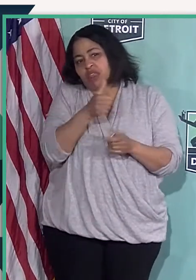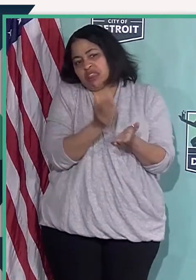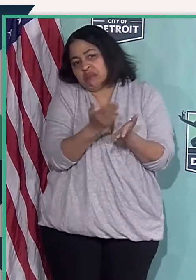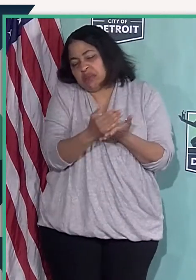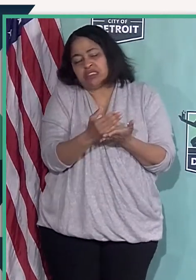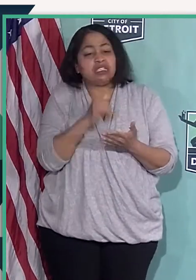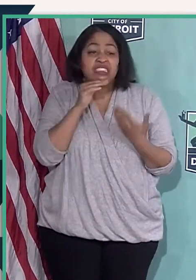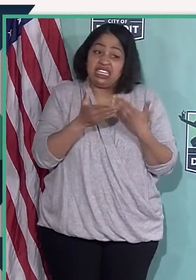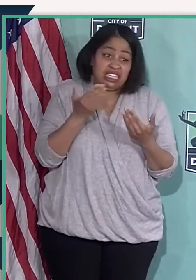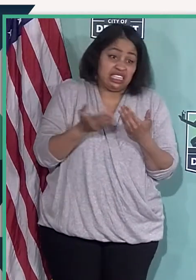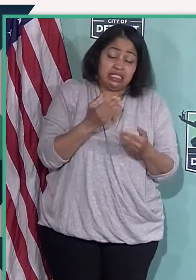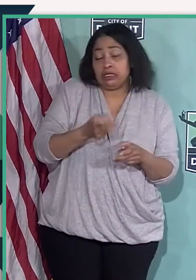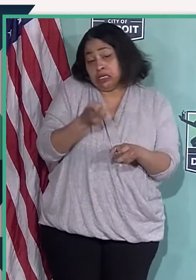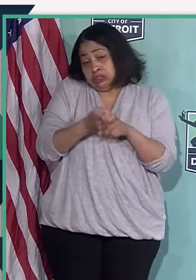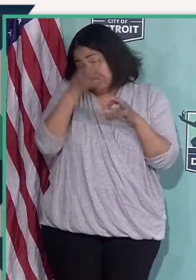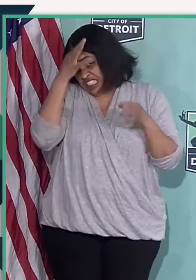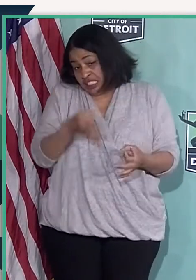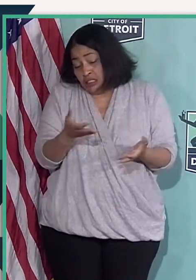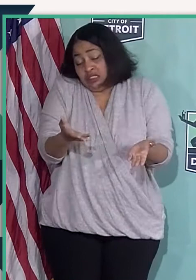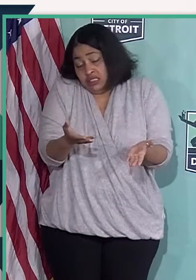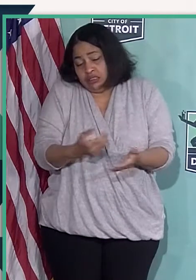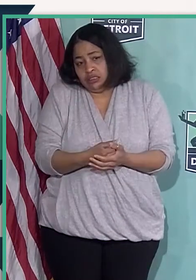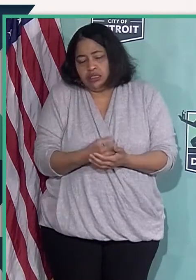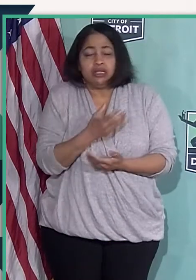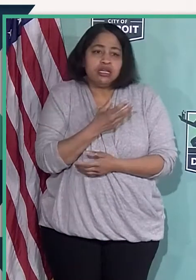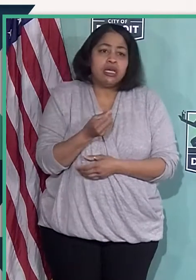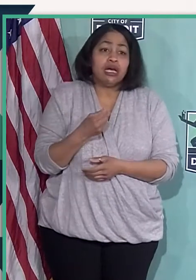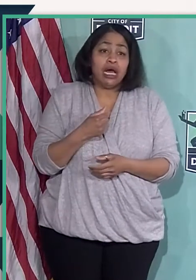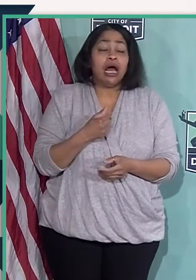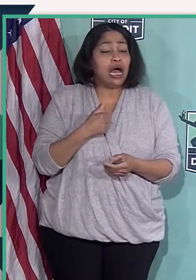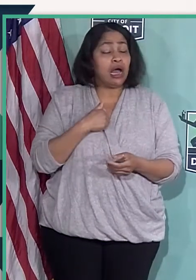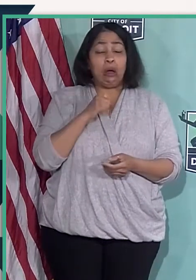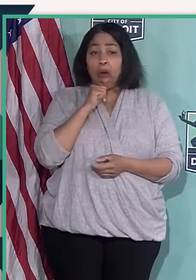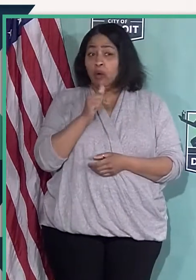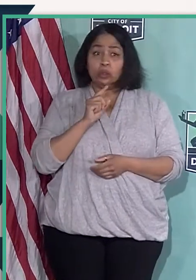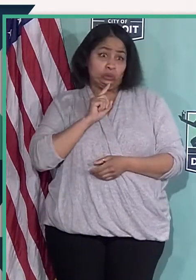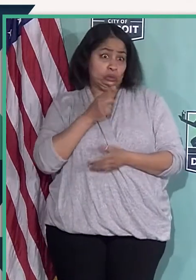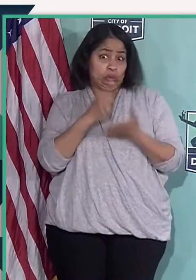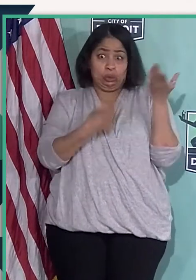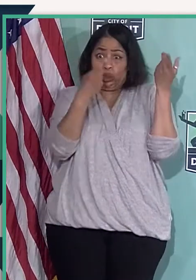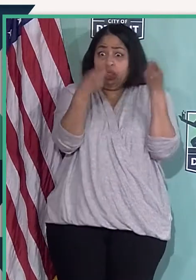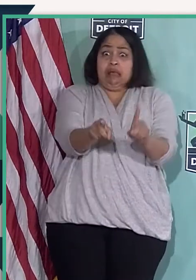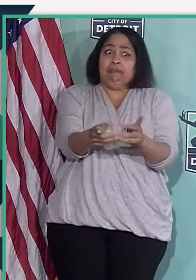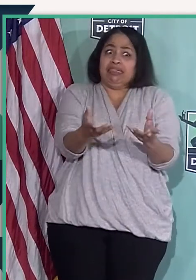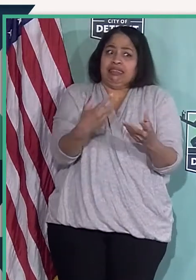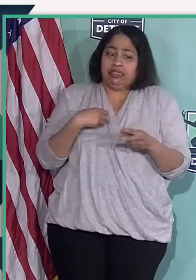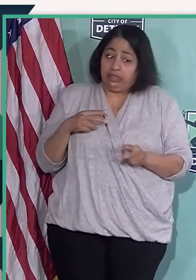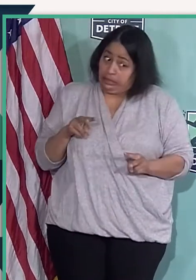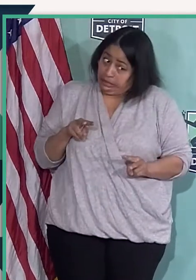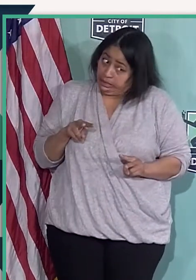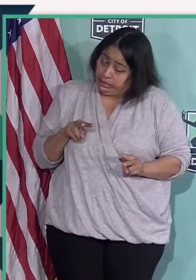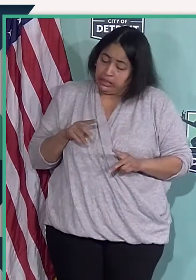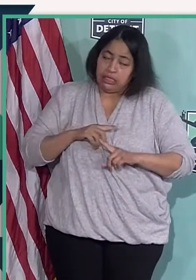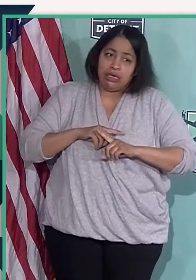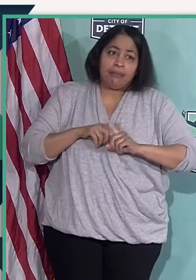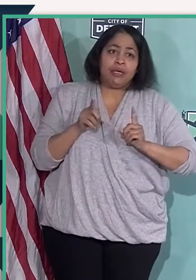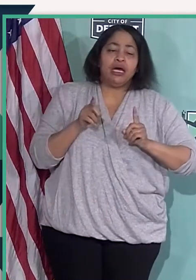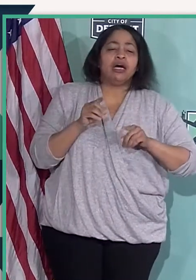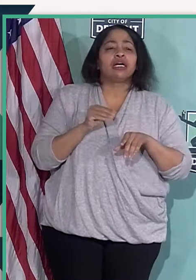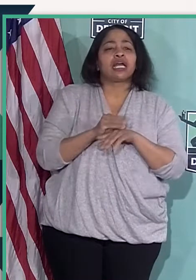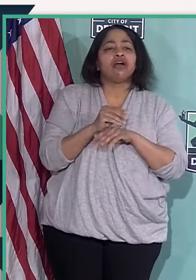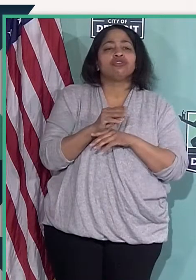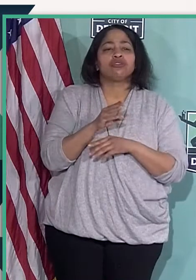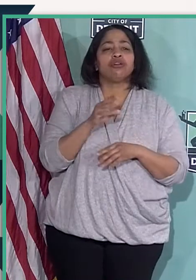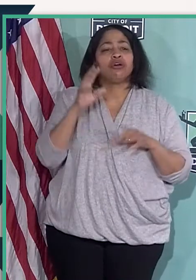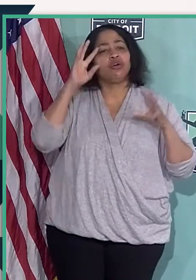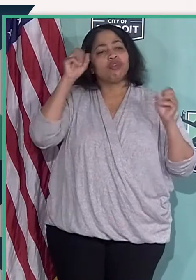some hard decisions. And I wasn't sure what was going to happen. But Council President Brenda